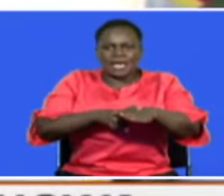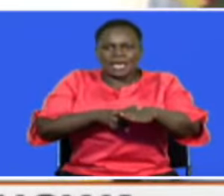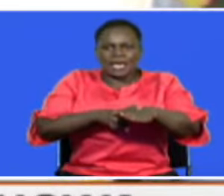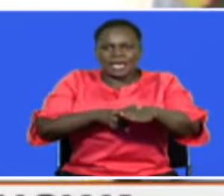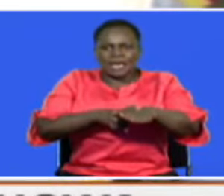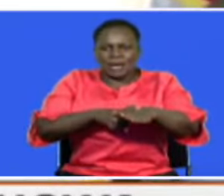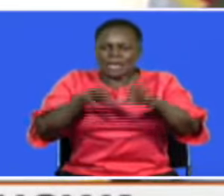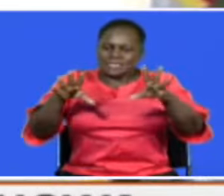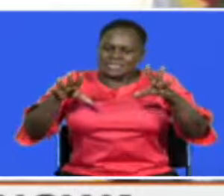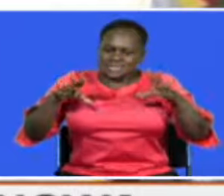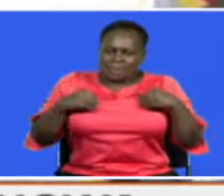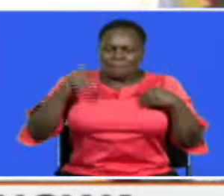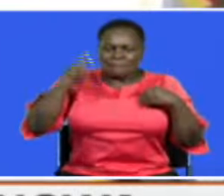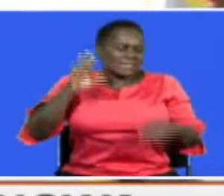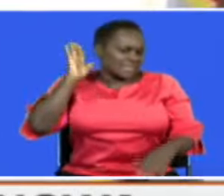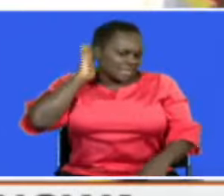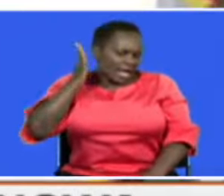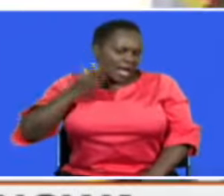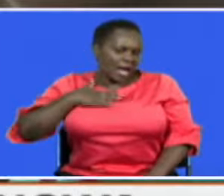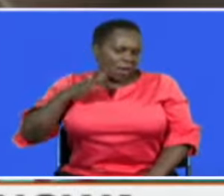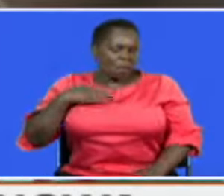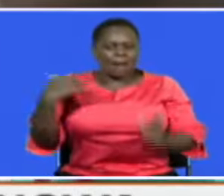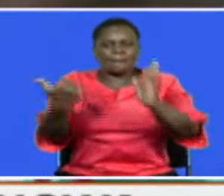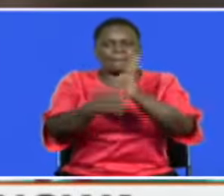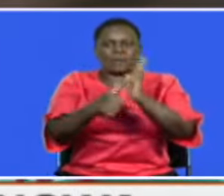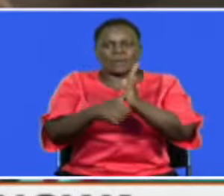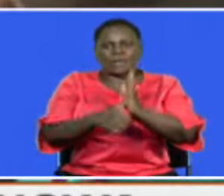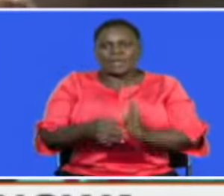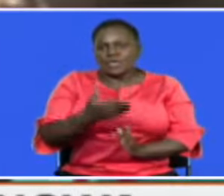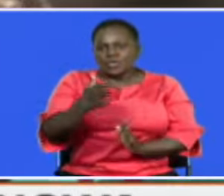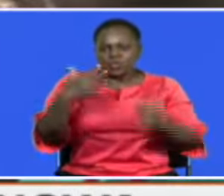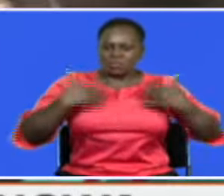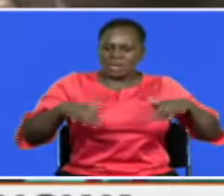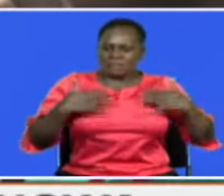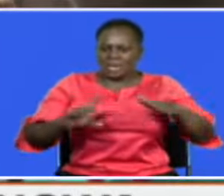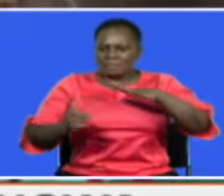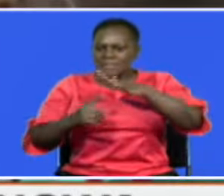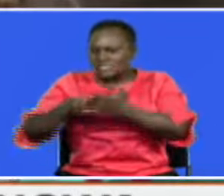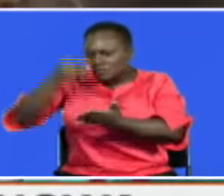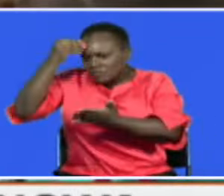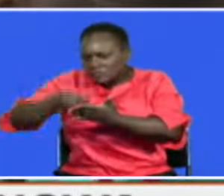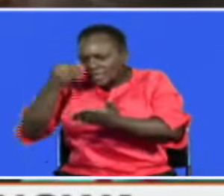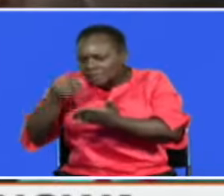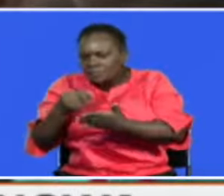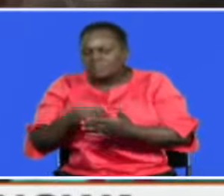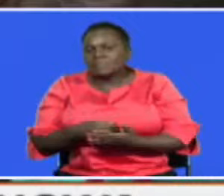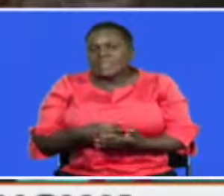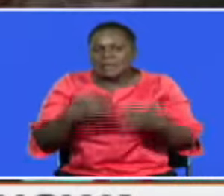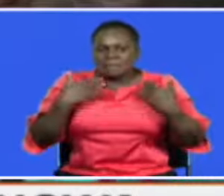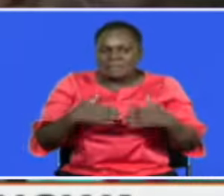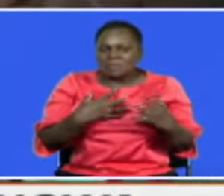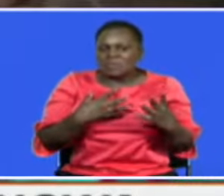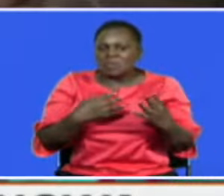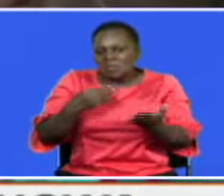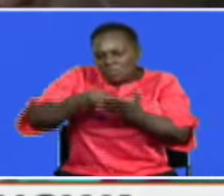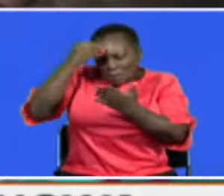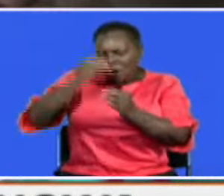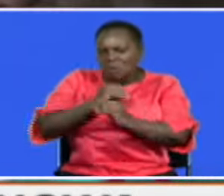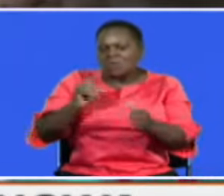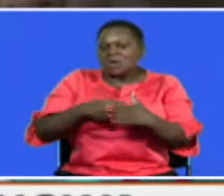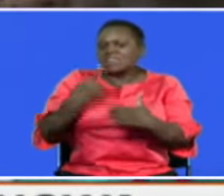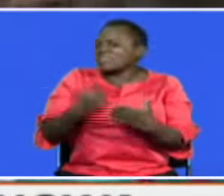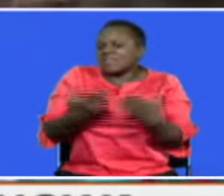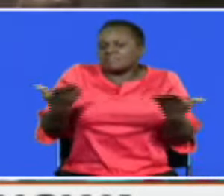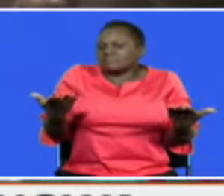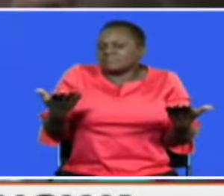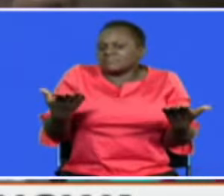its neck down and they must listen to our grievances. If you're playing with the Ministry of Education, if people are not going to be educated, then